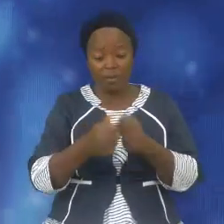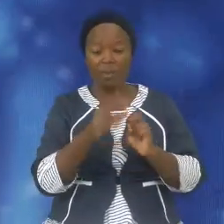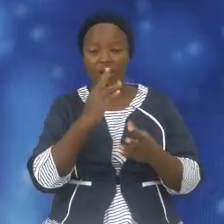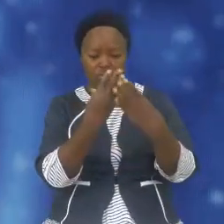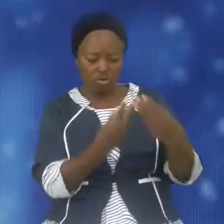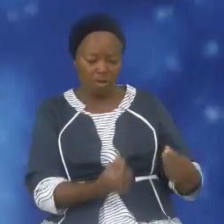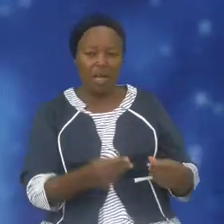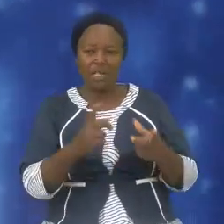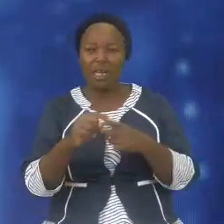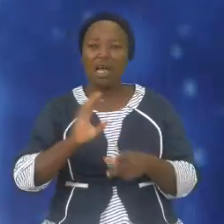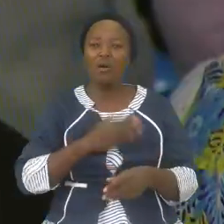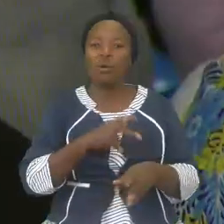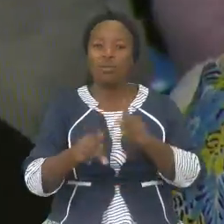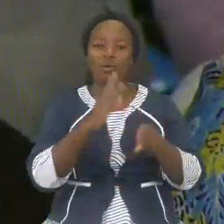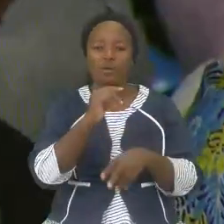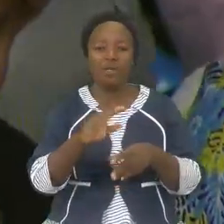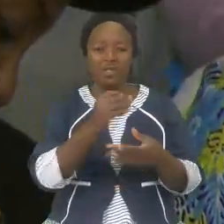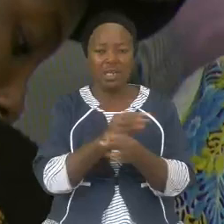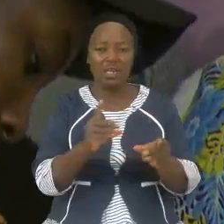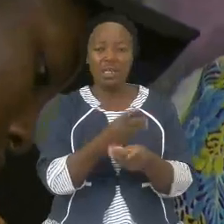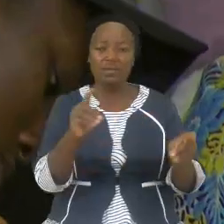our people will be delivered tonight.